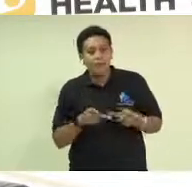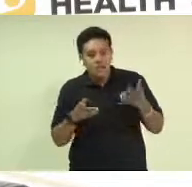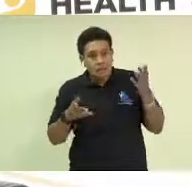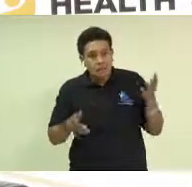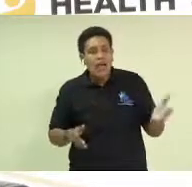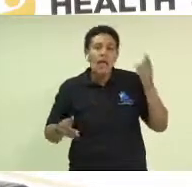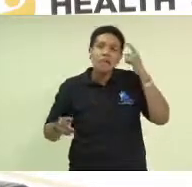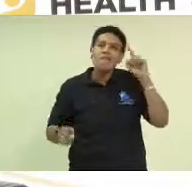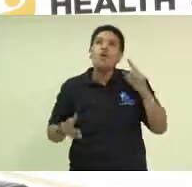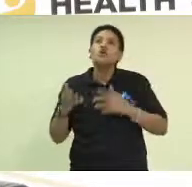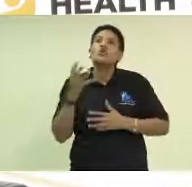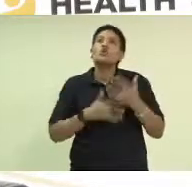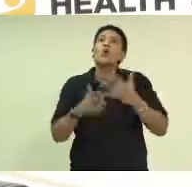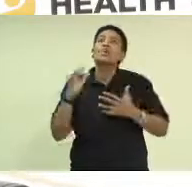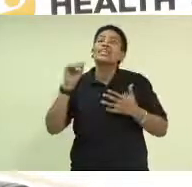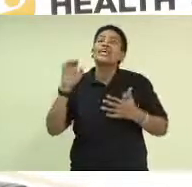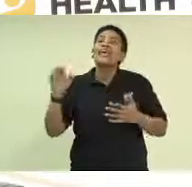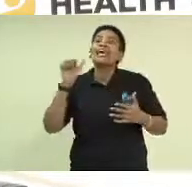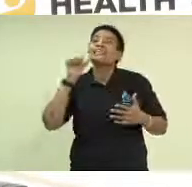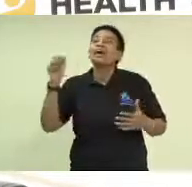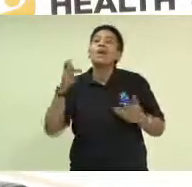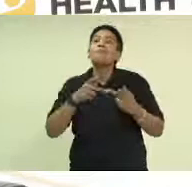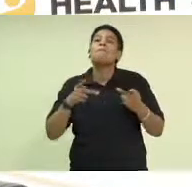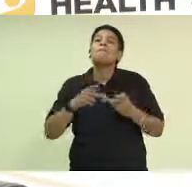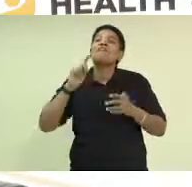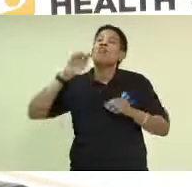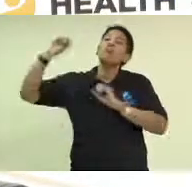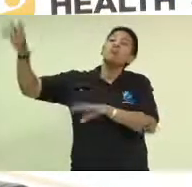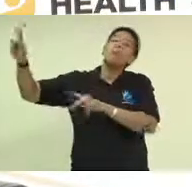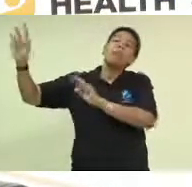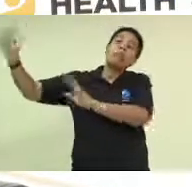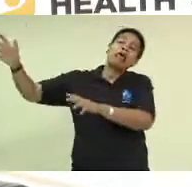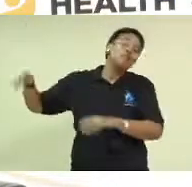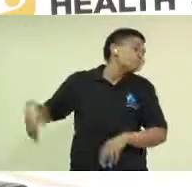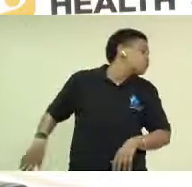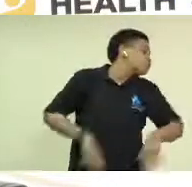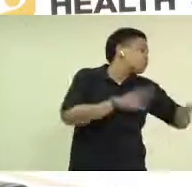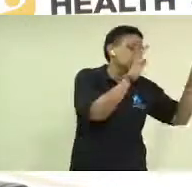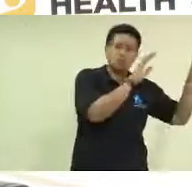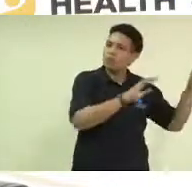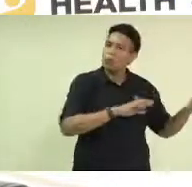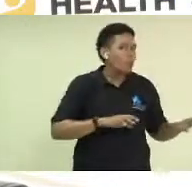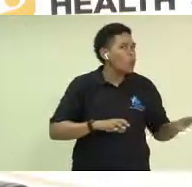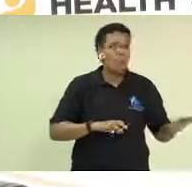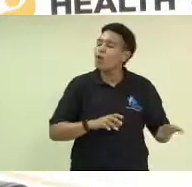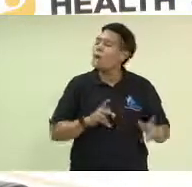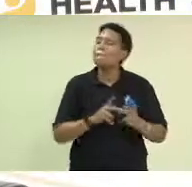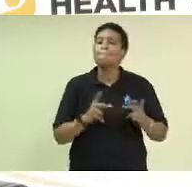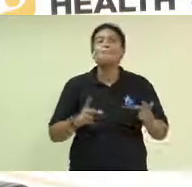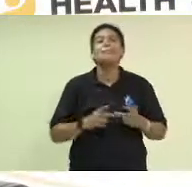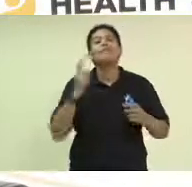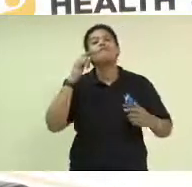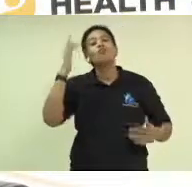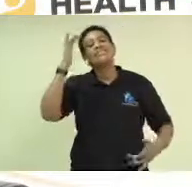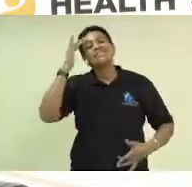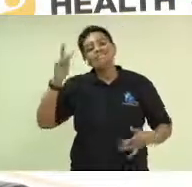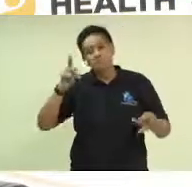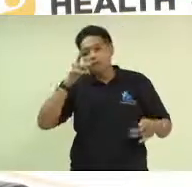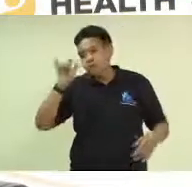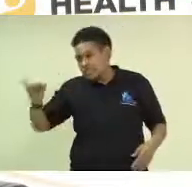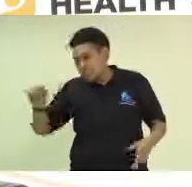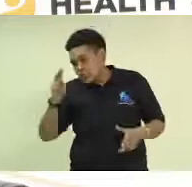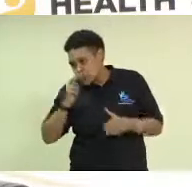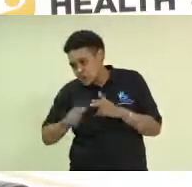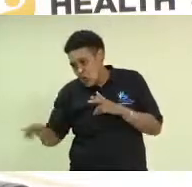for social cases, not an infirmary. It's a place for sick people who are intended to stay for a while and then exit,